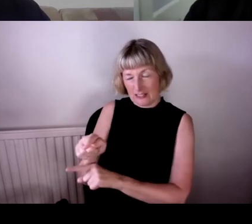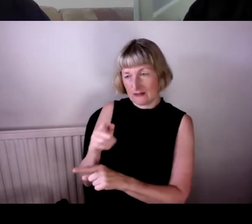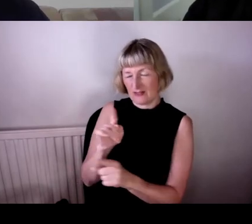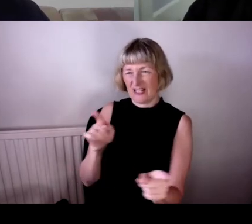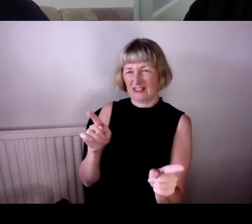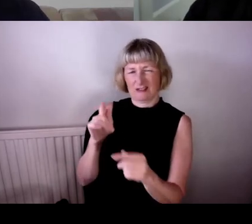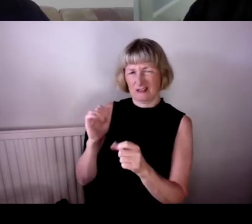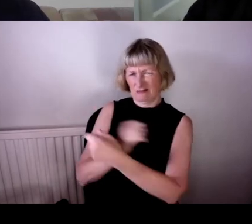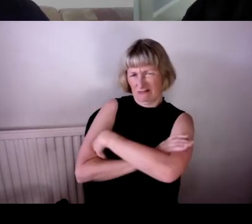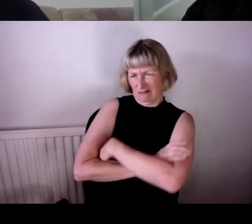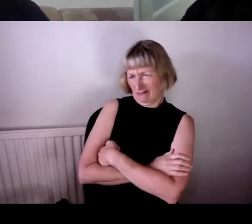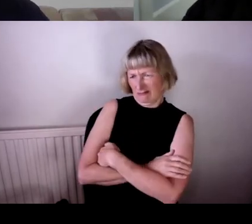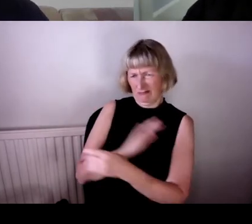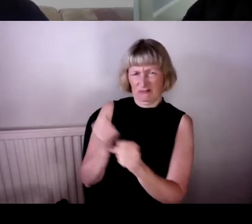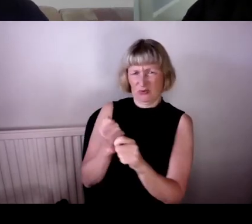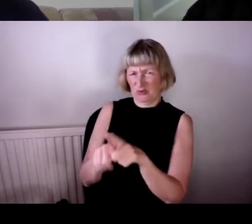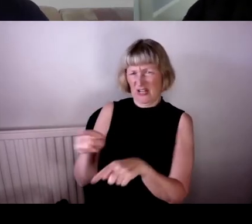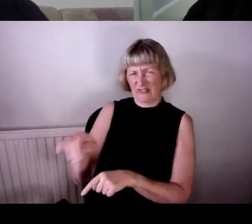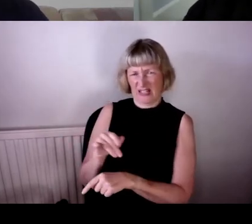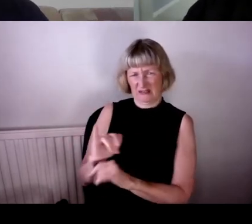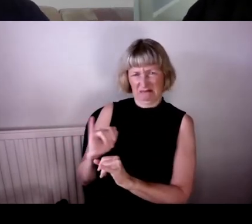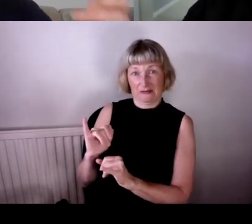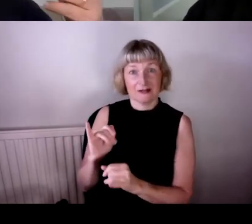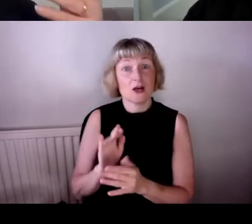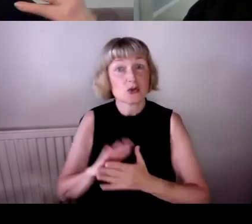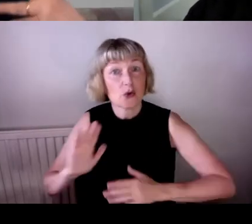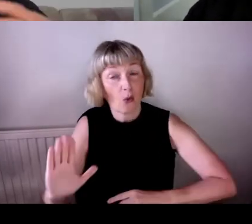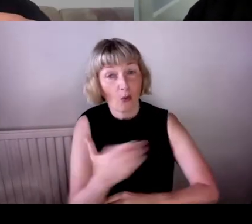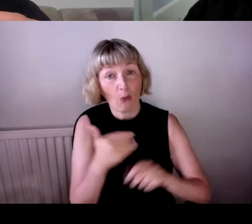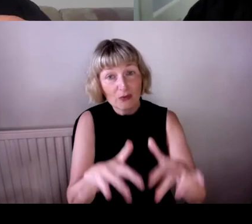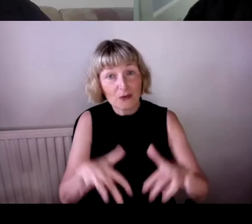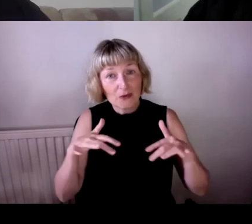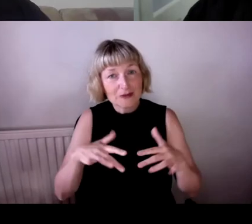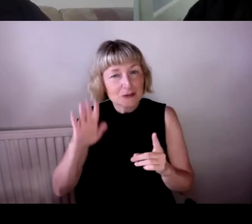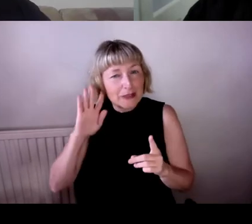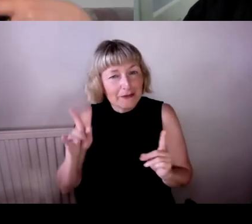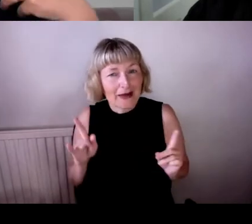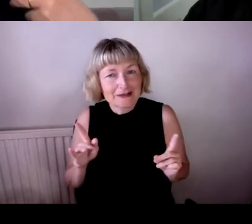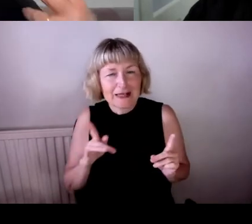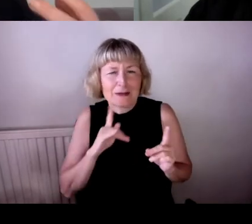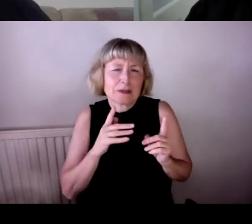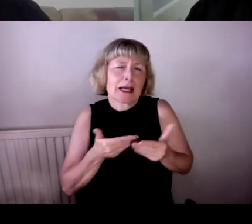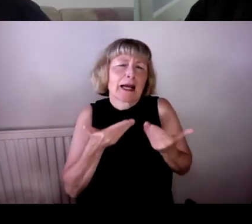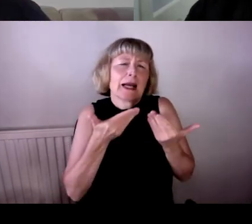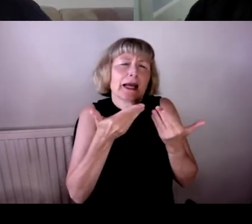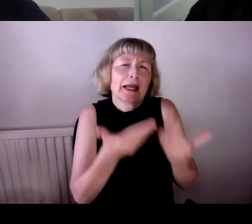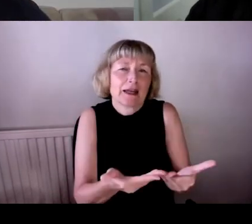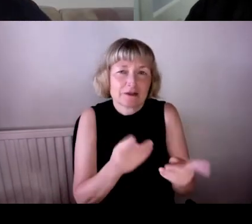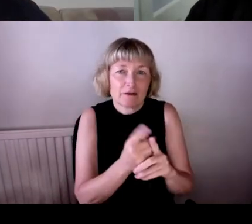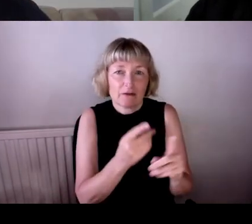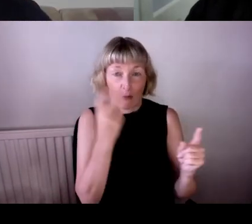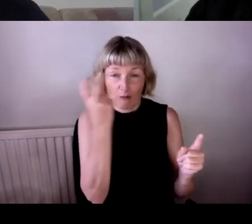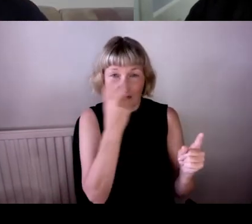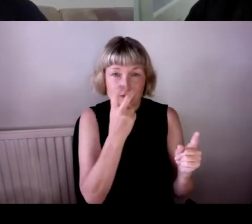wasn't something that the rest of the audience would hear necessarily. It was an Easter egg for the visually impaired people, and it was a totally different